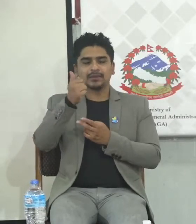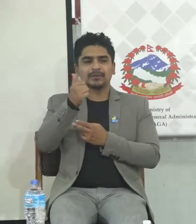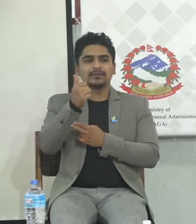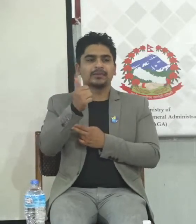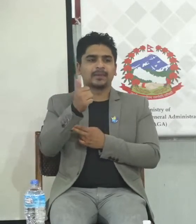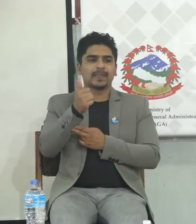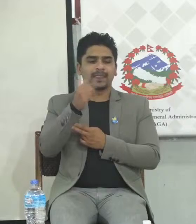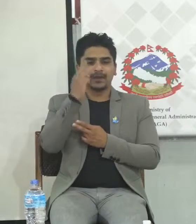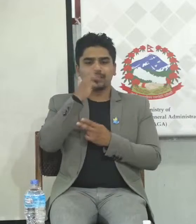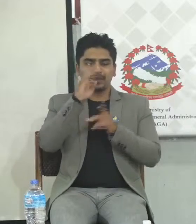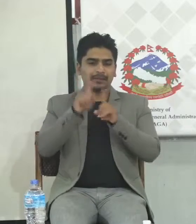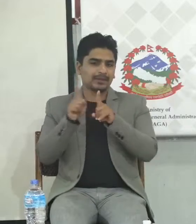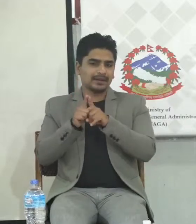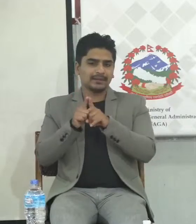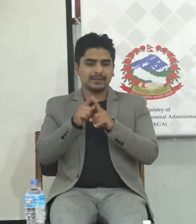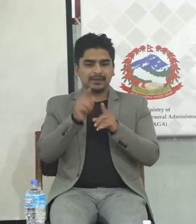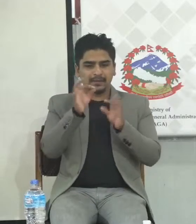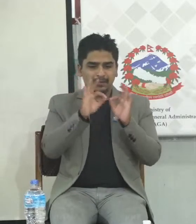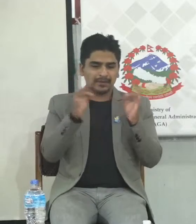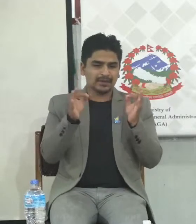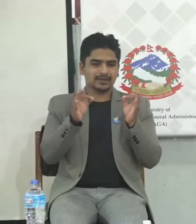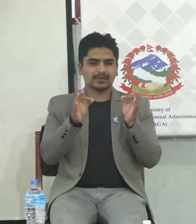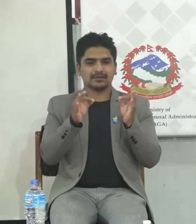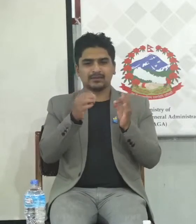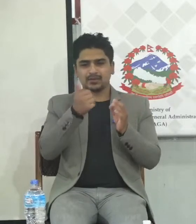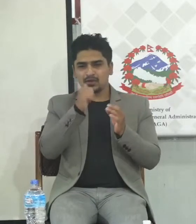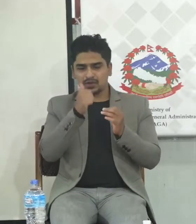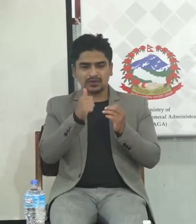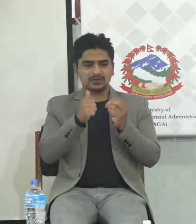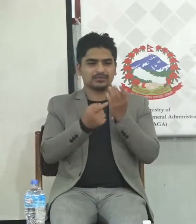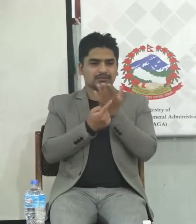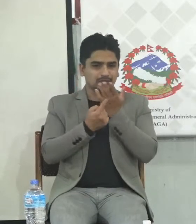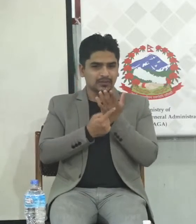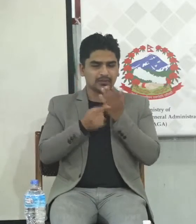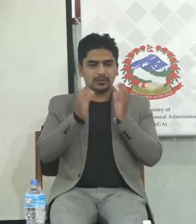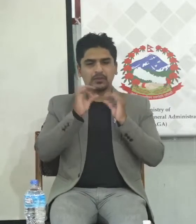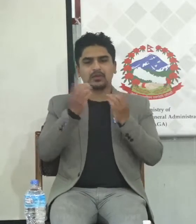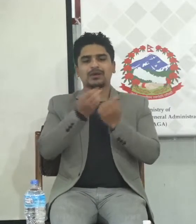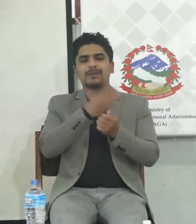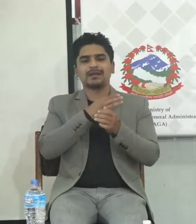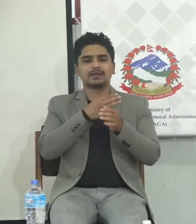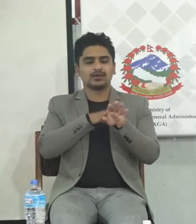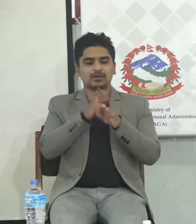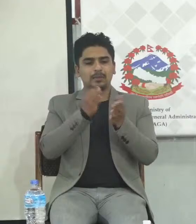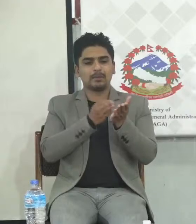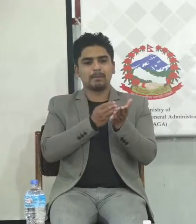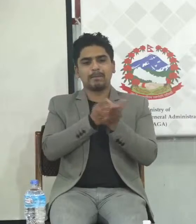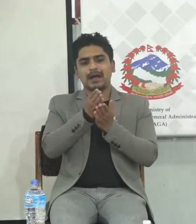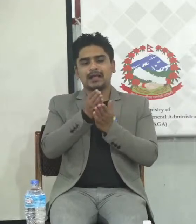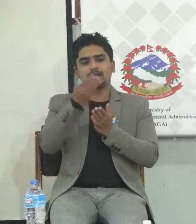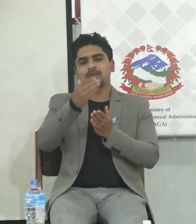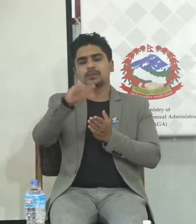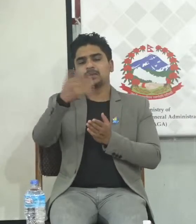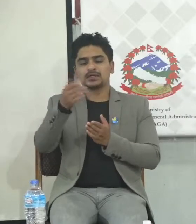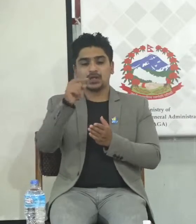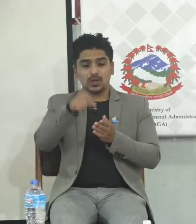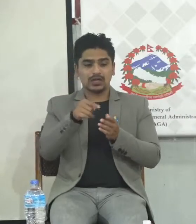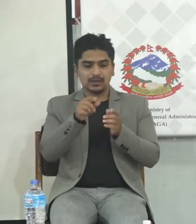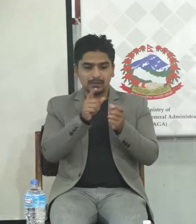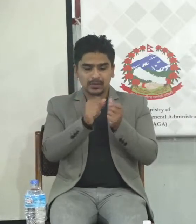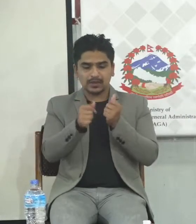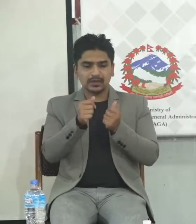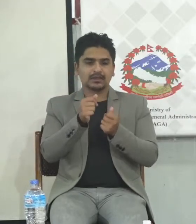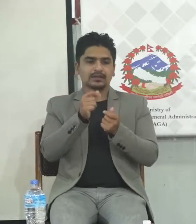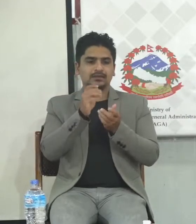If we are not being able to control this psychological uh, distress